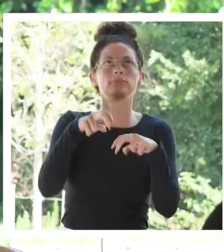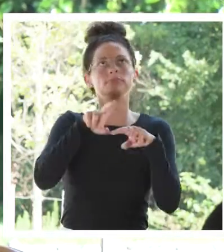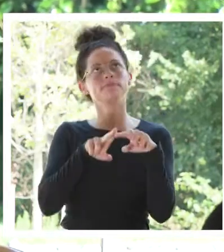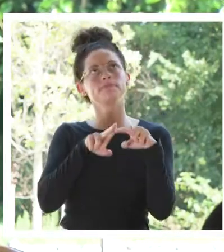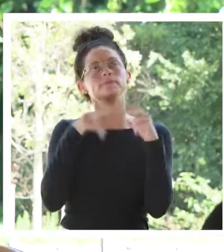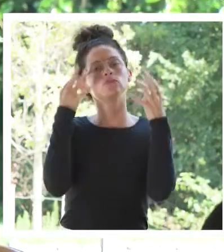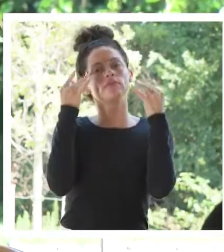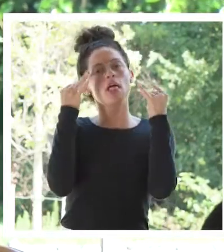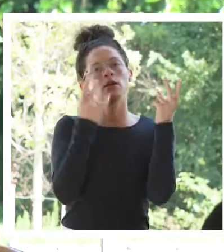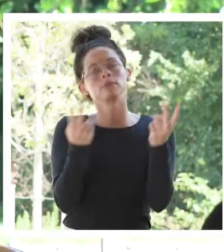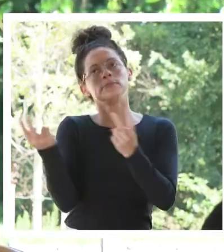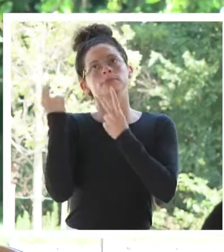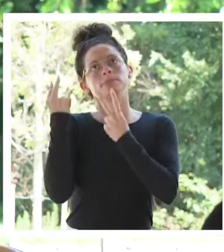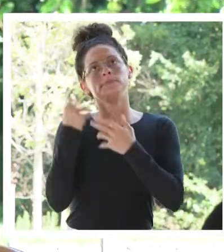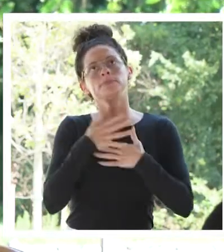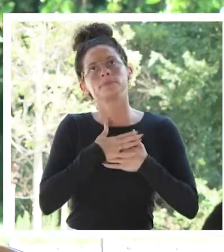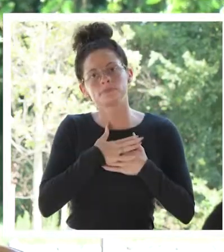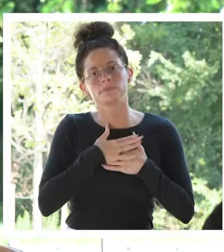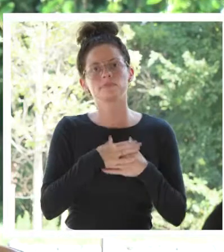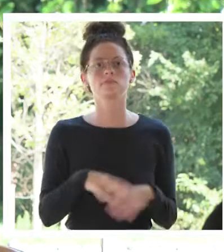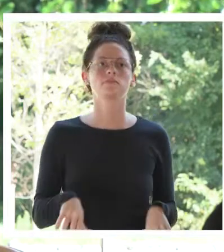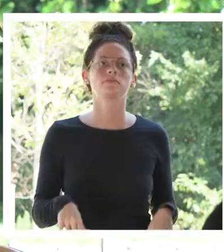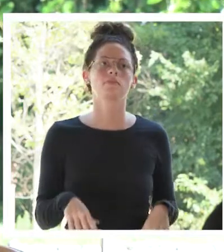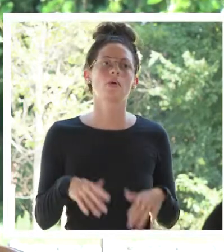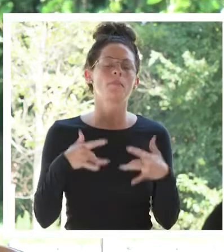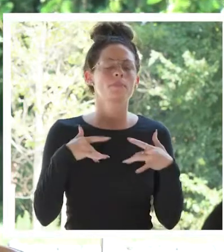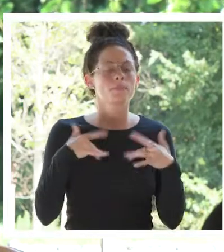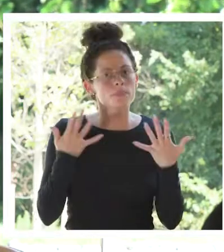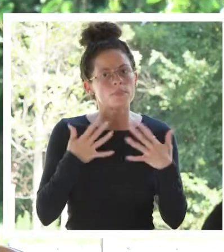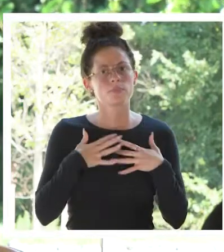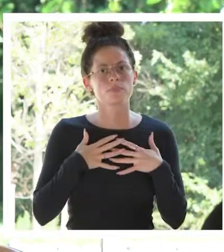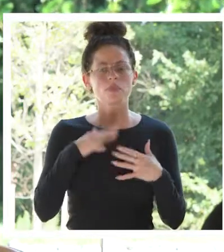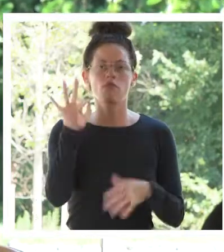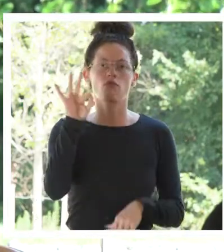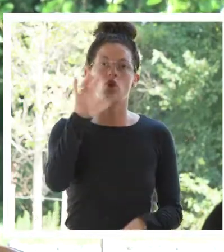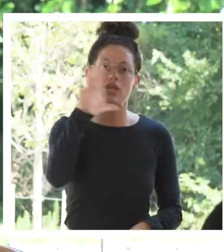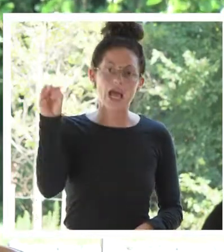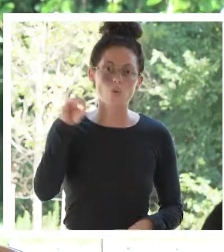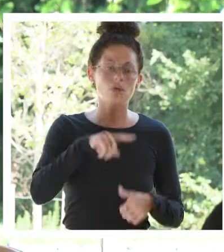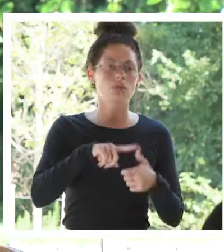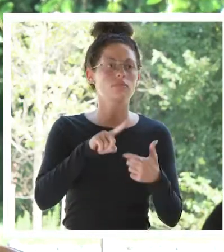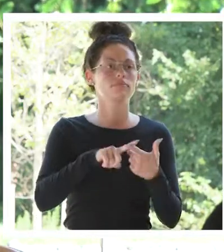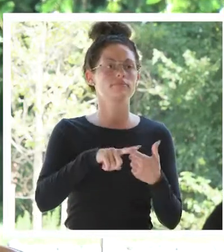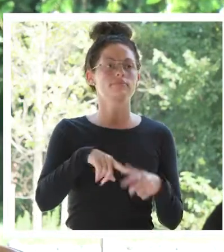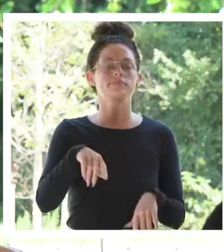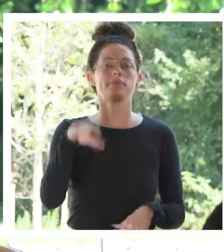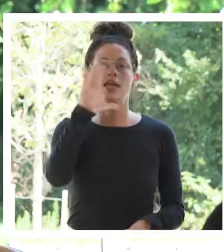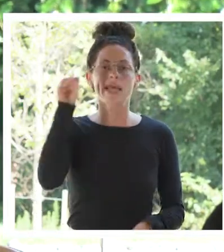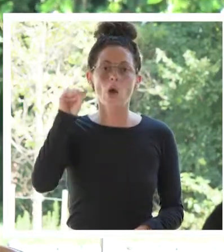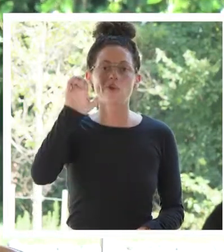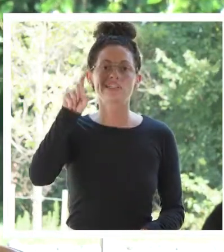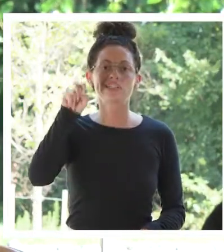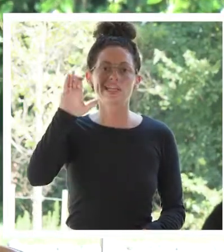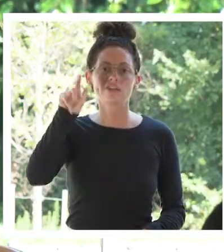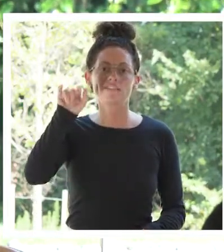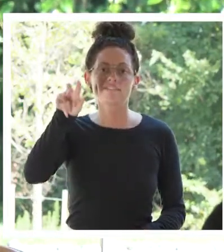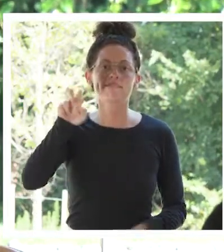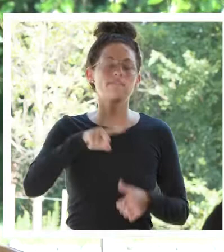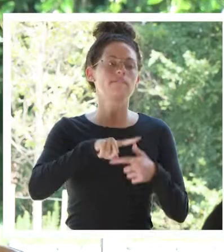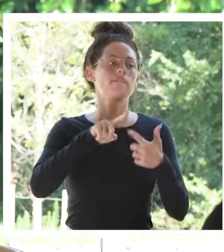So I'm very glad that Frederick County, County Executive, the County Council, decided